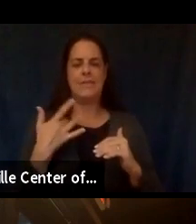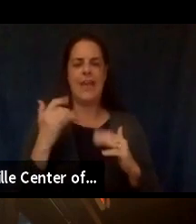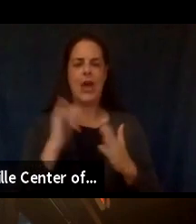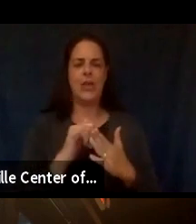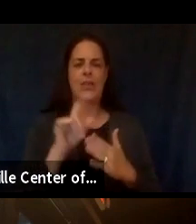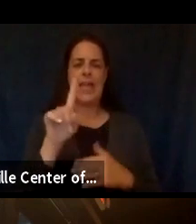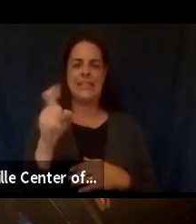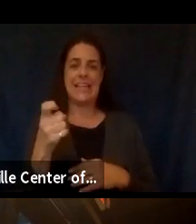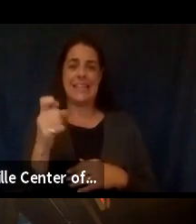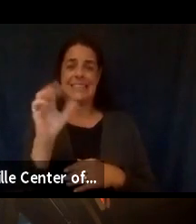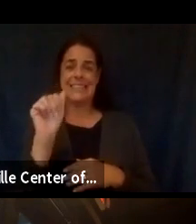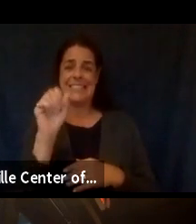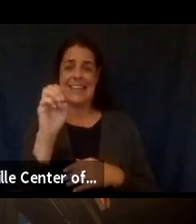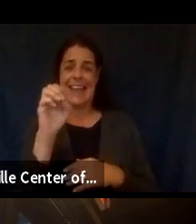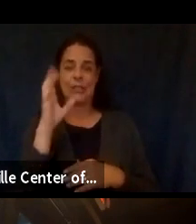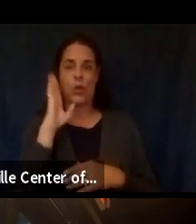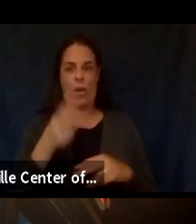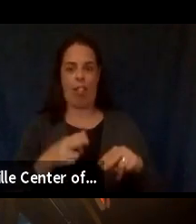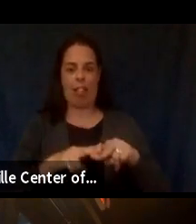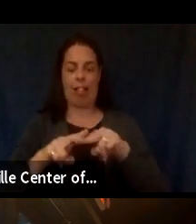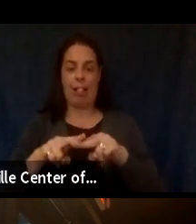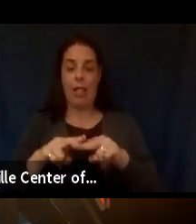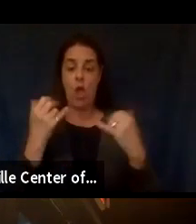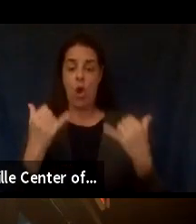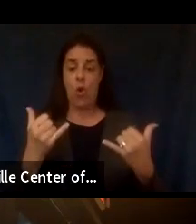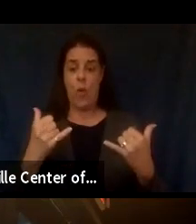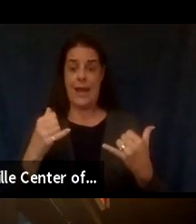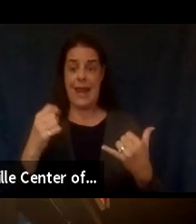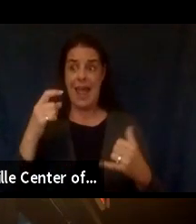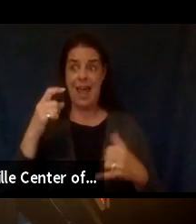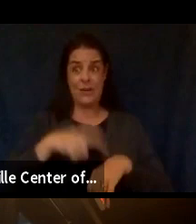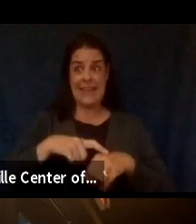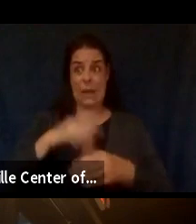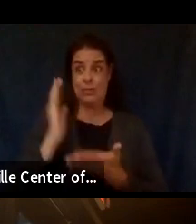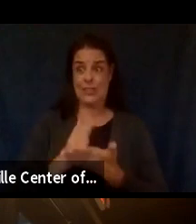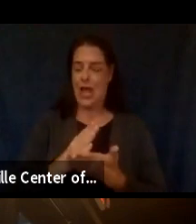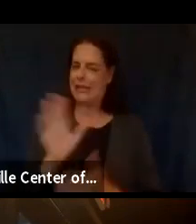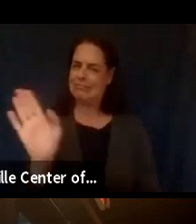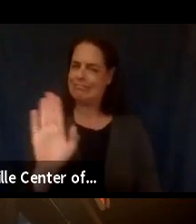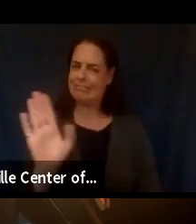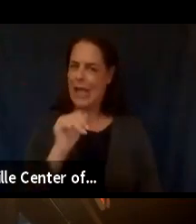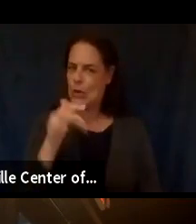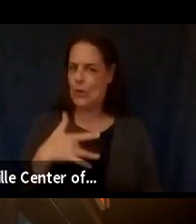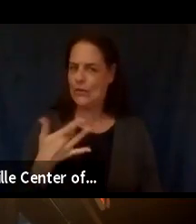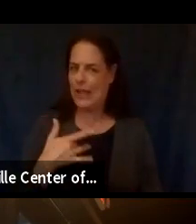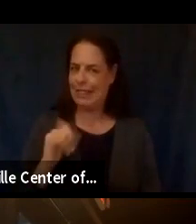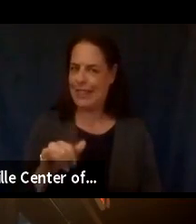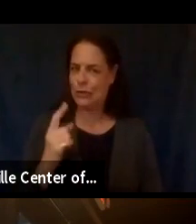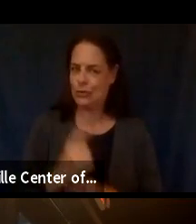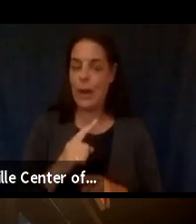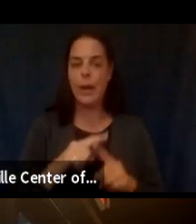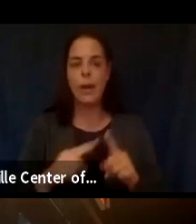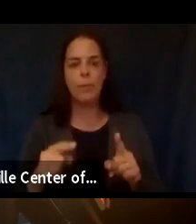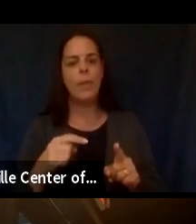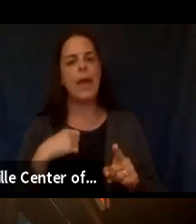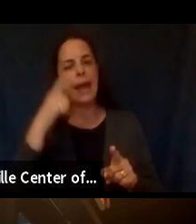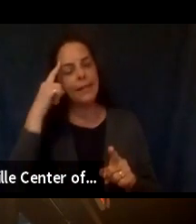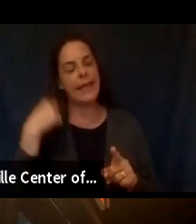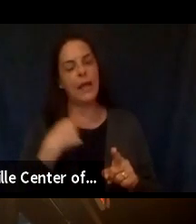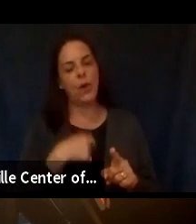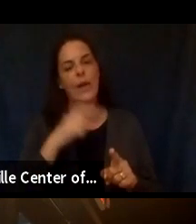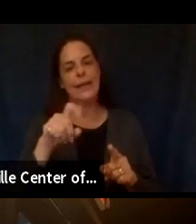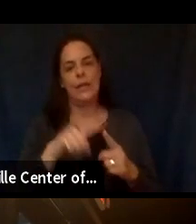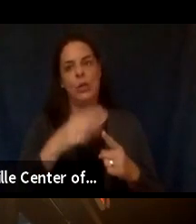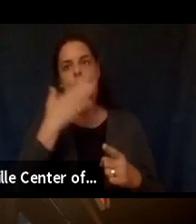cases going up. I don't think it's time to pull this back, but I do think it's time to think about what is the way to best accomplish the intent.